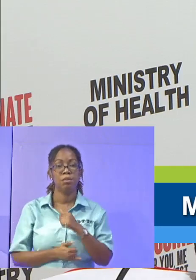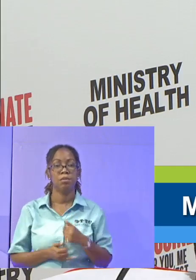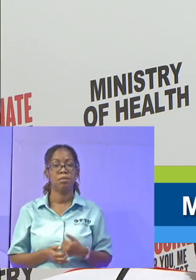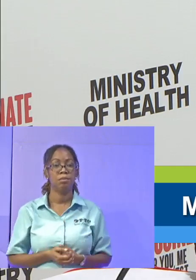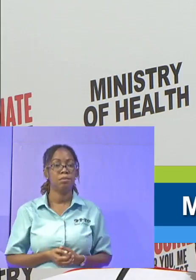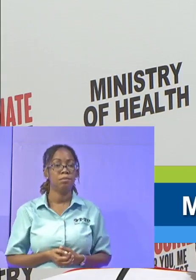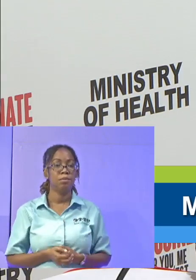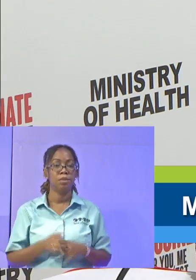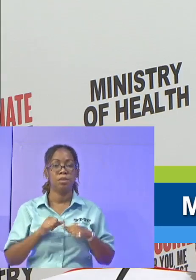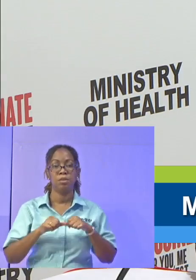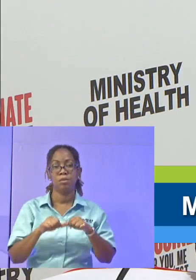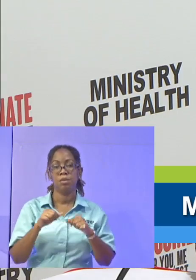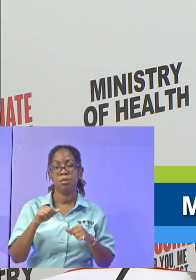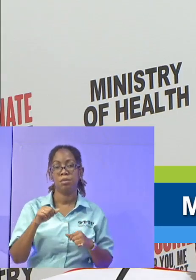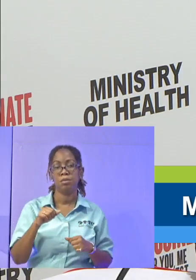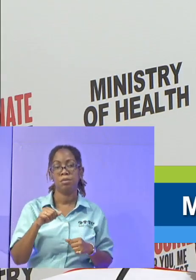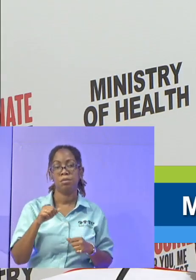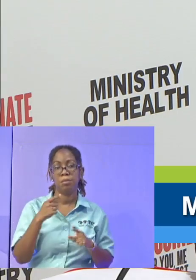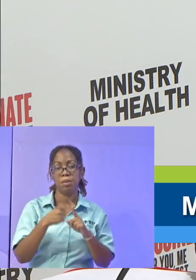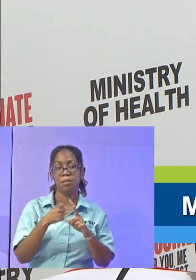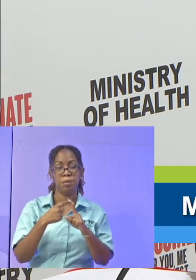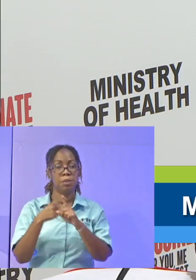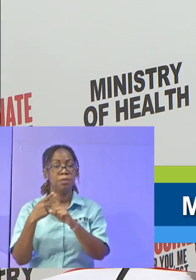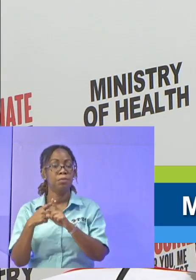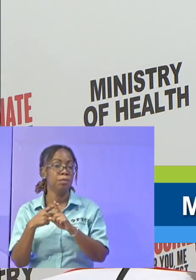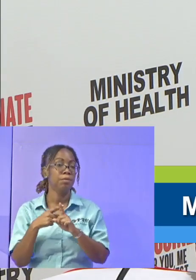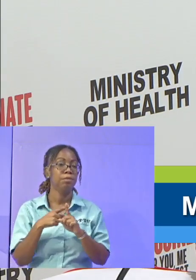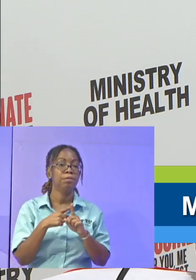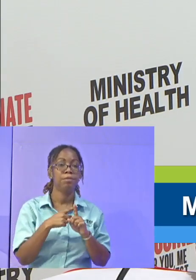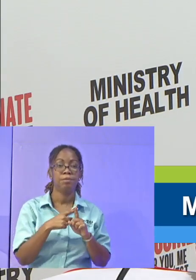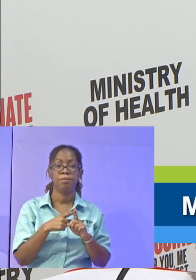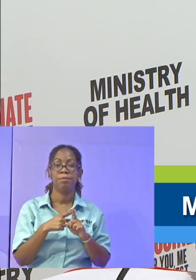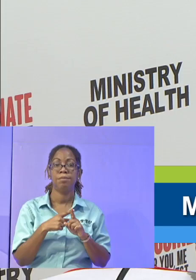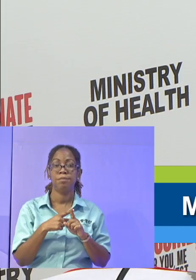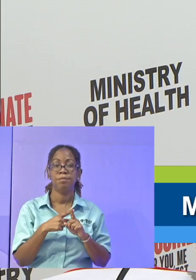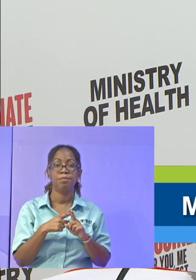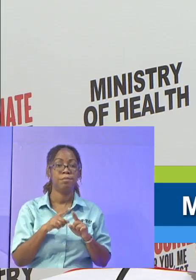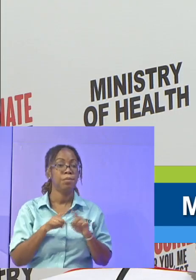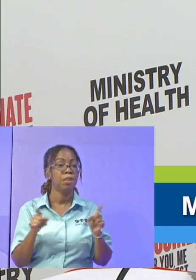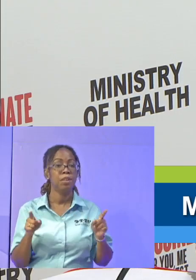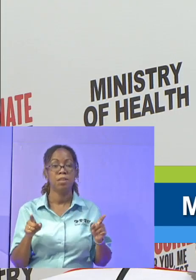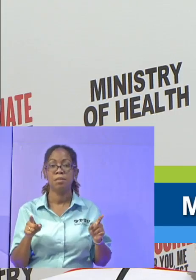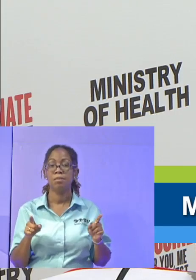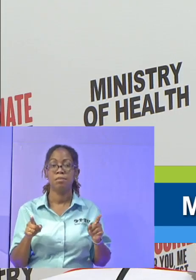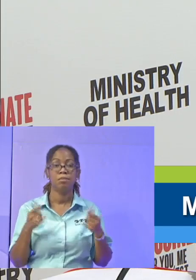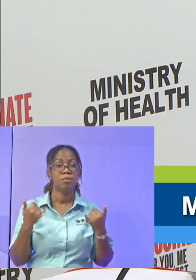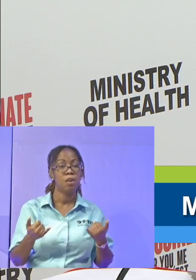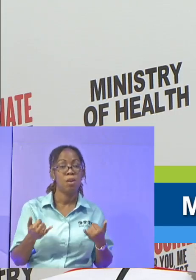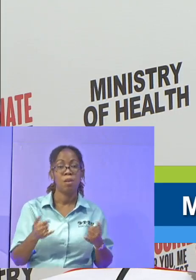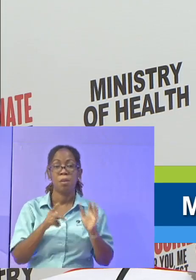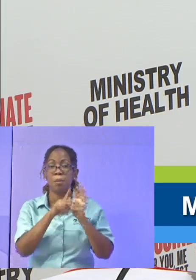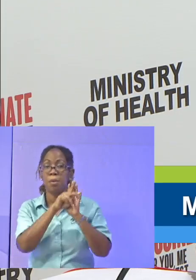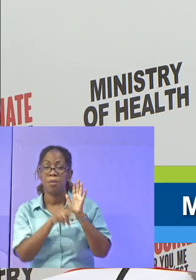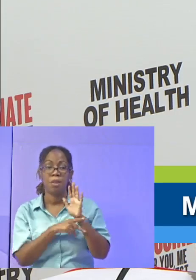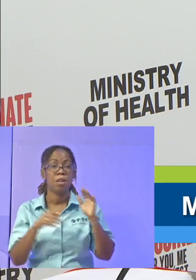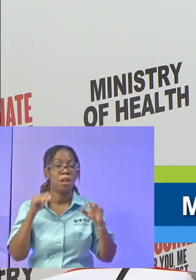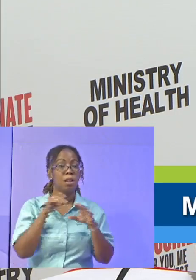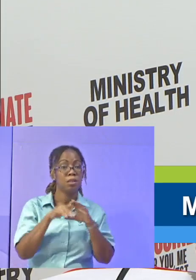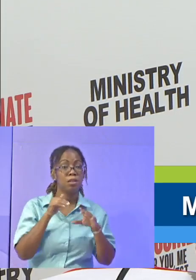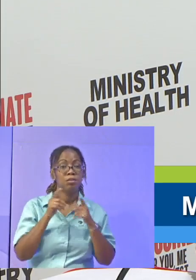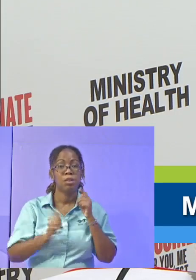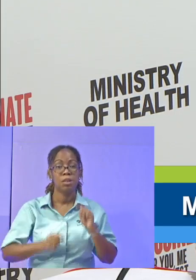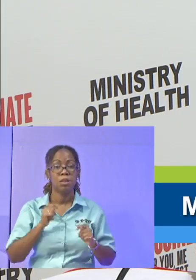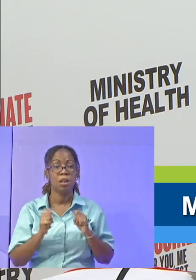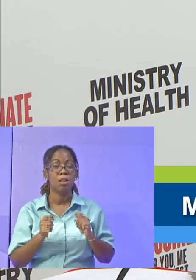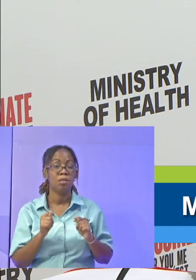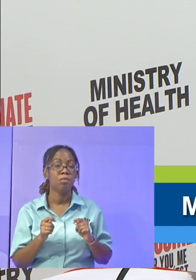to test positive and they want to fly with a positive result. The country's national protocol for now, as I said, is under review by the